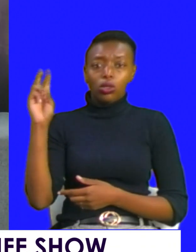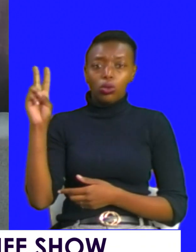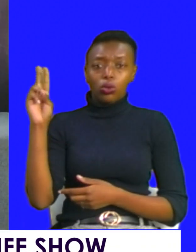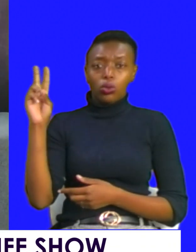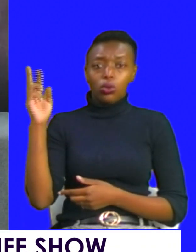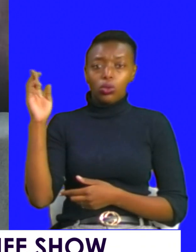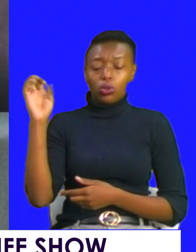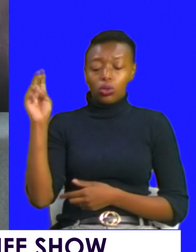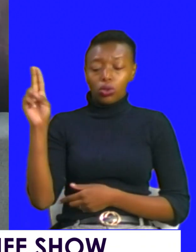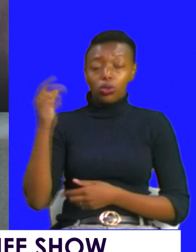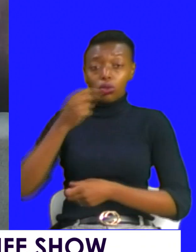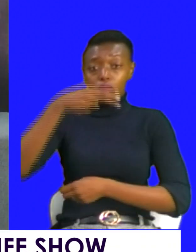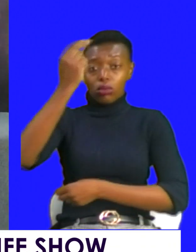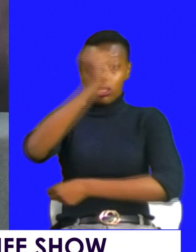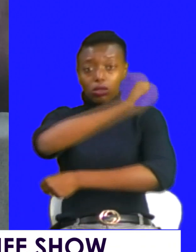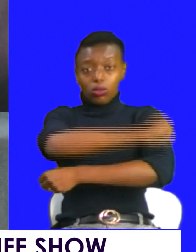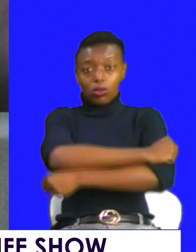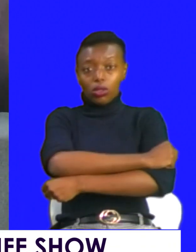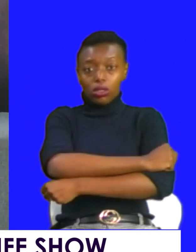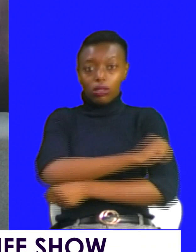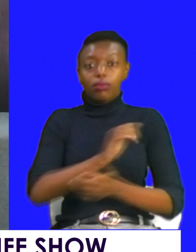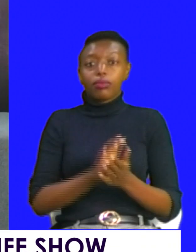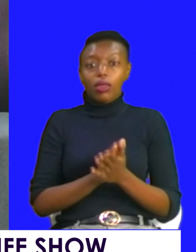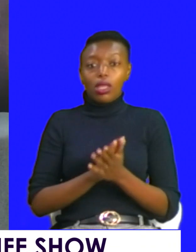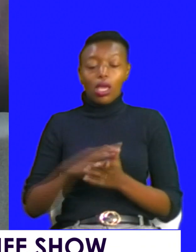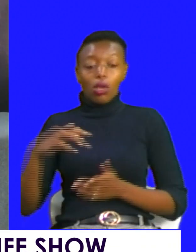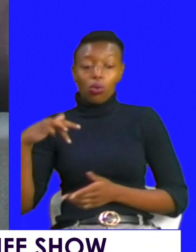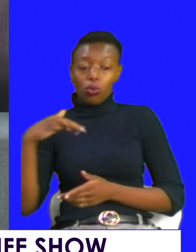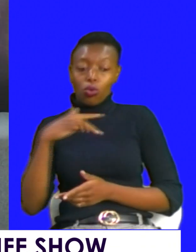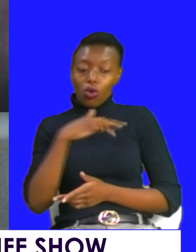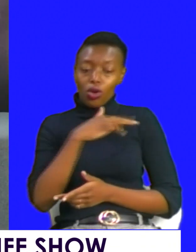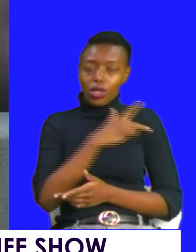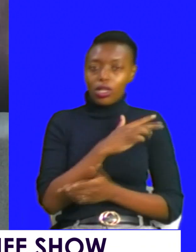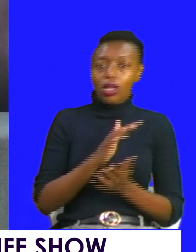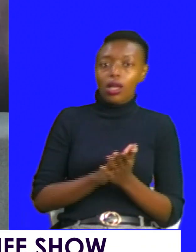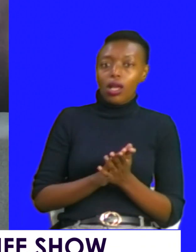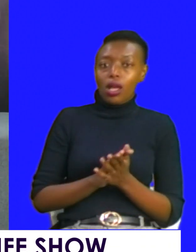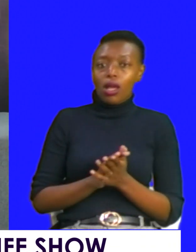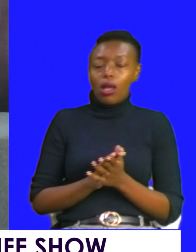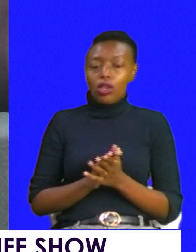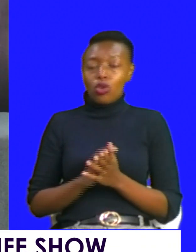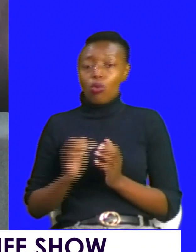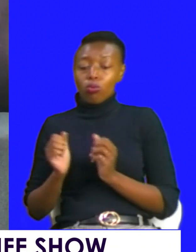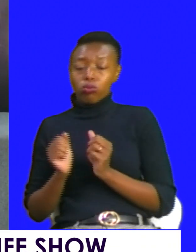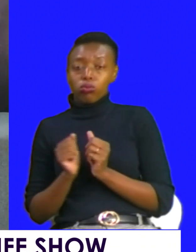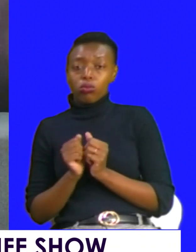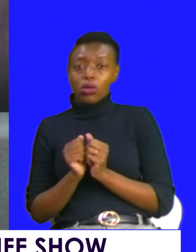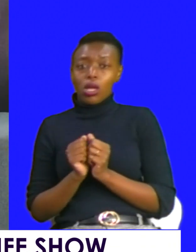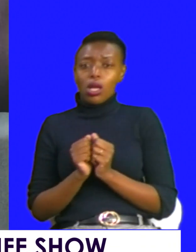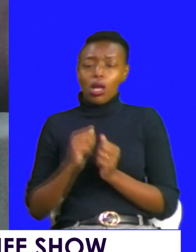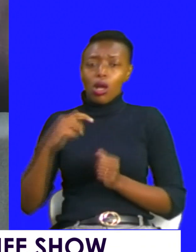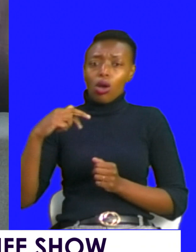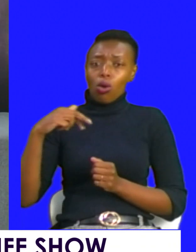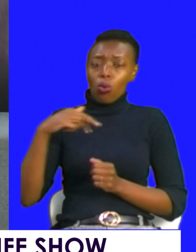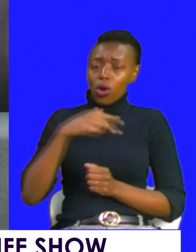MBR, movement. Is it movement by running Movement by running. equals saving